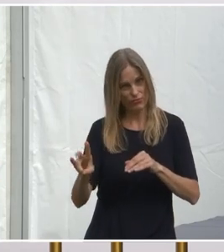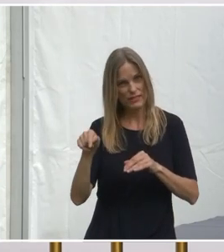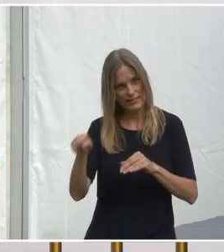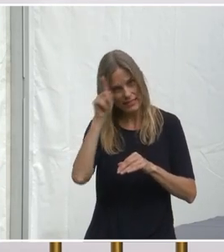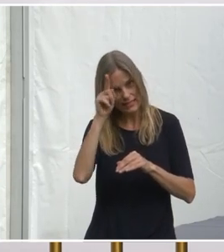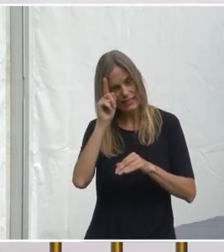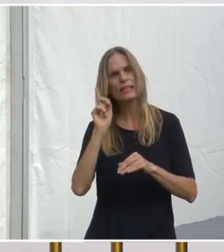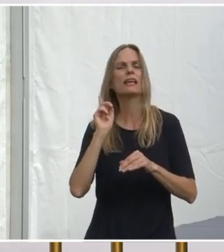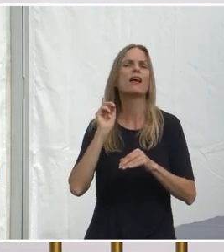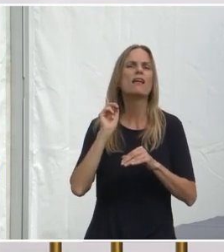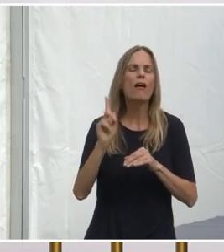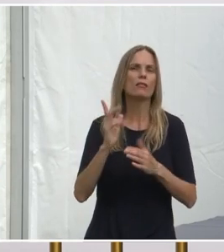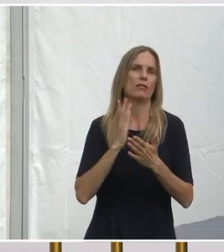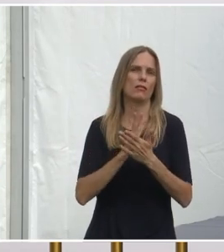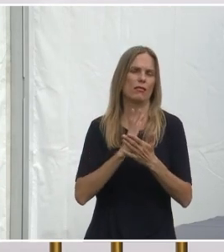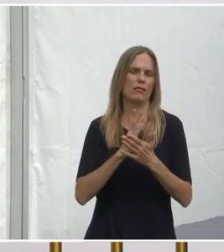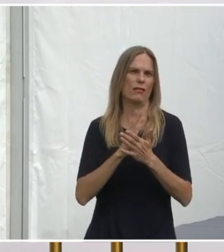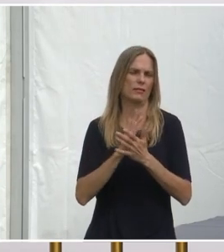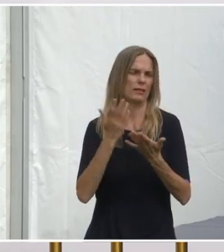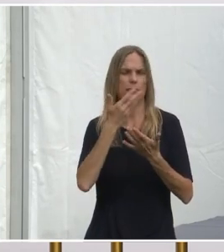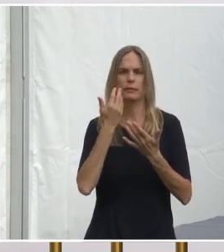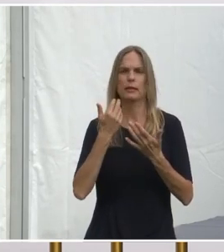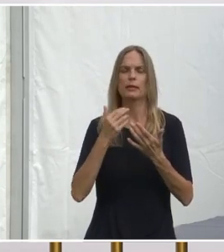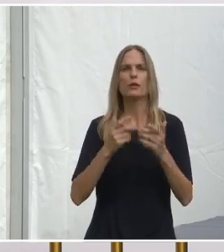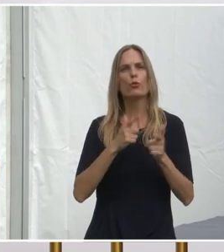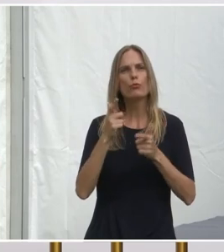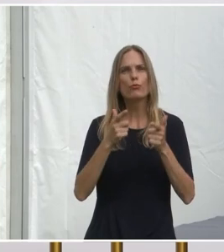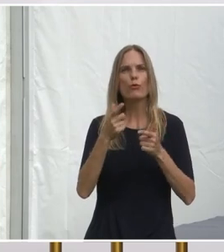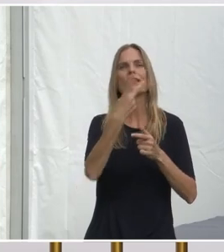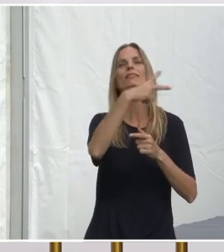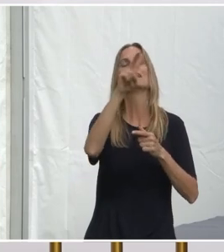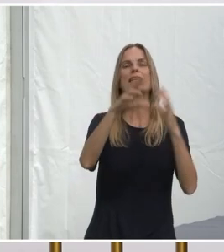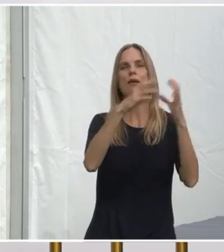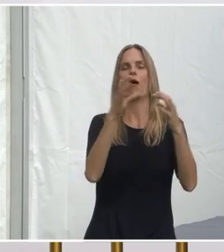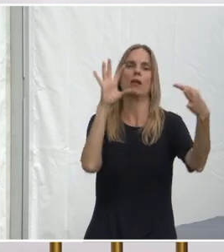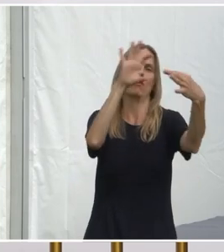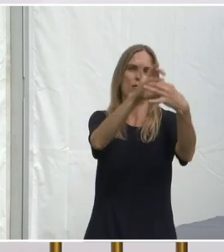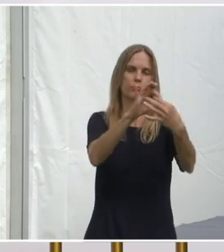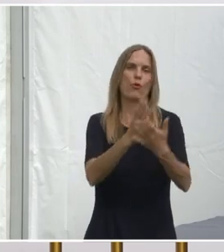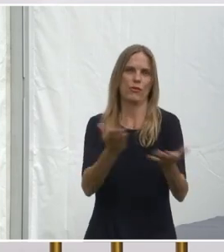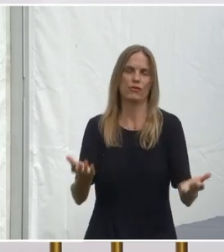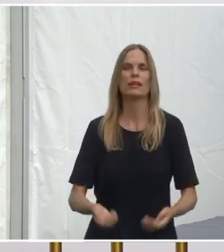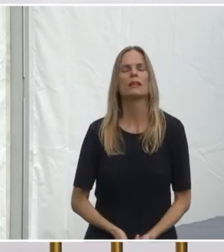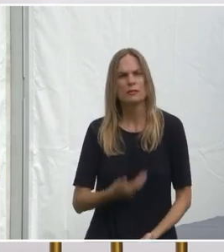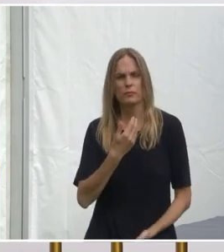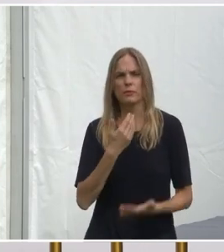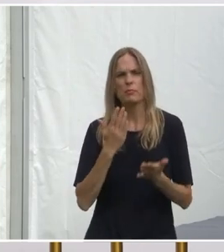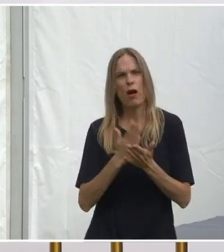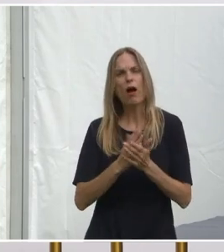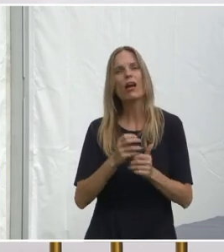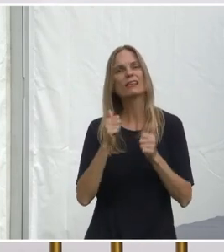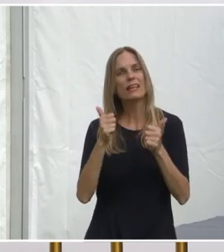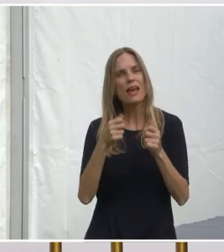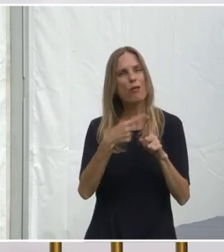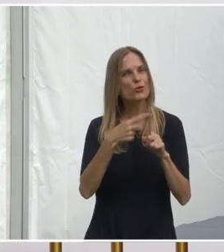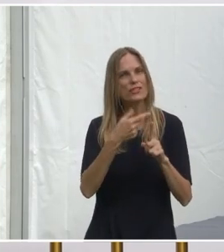don't want. And this is really big challenges also. It's not always the good things, but there are also the things what we have to